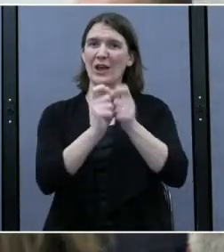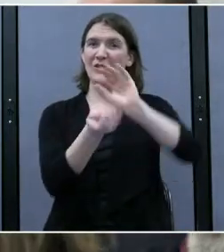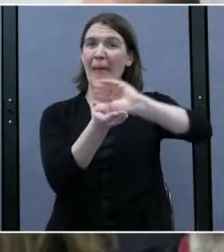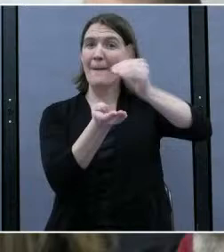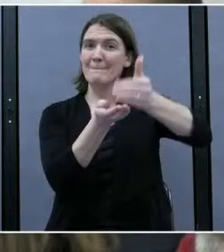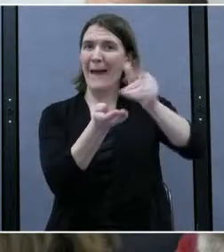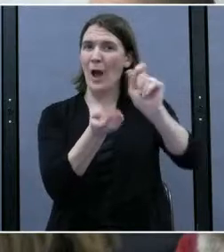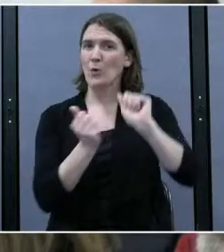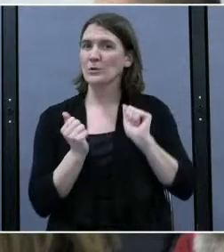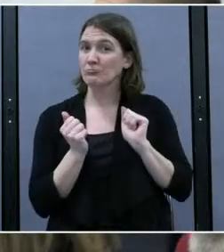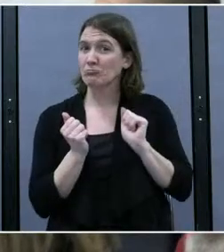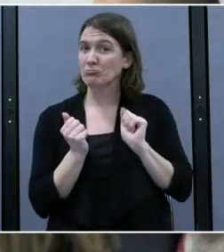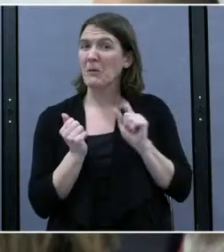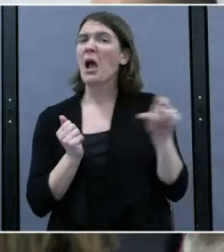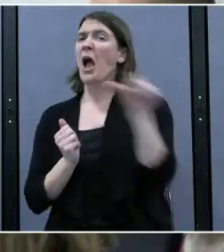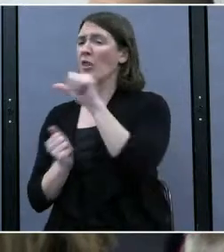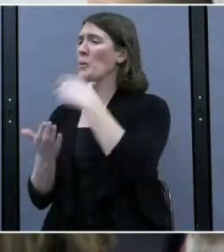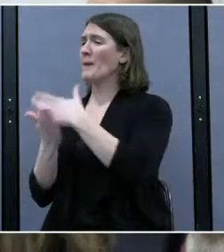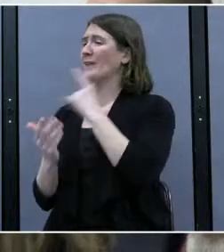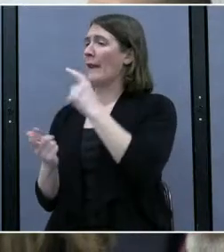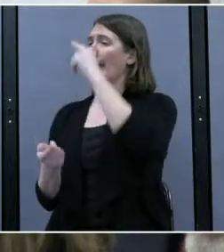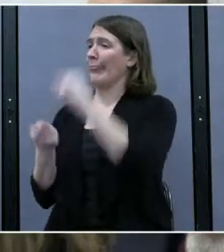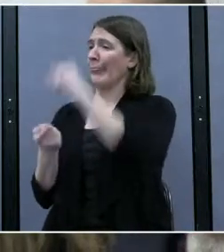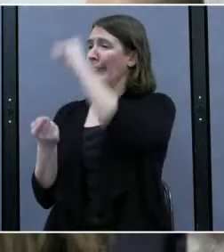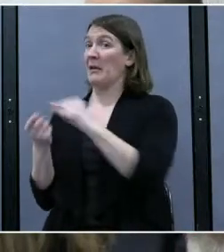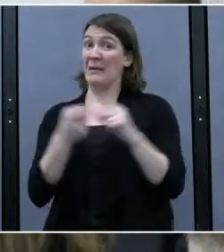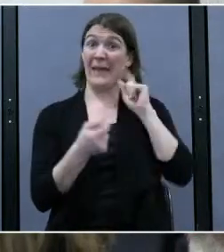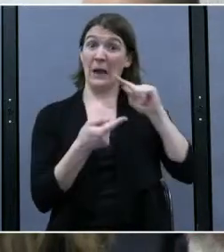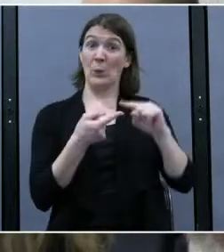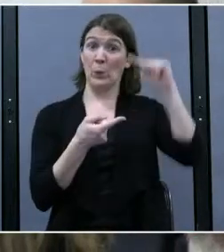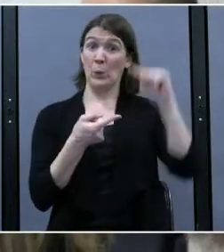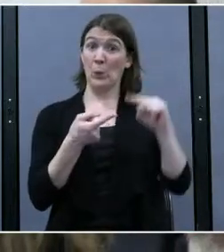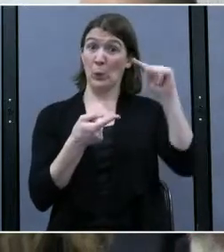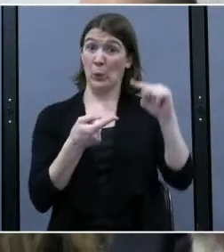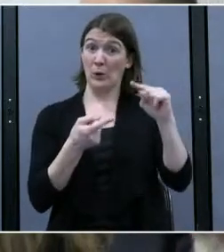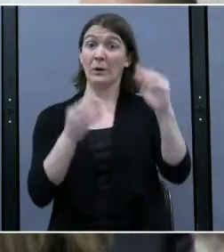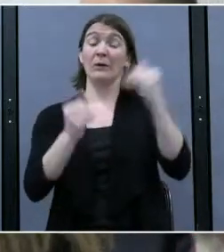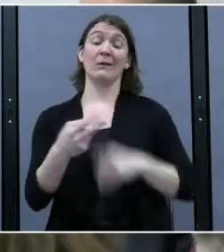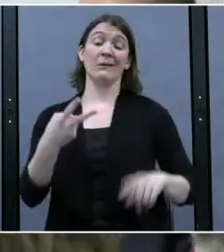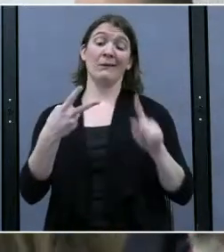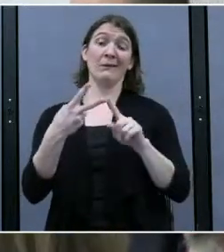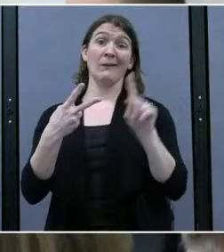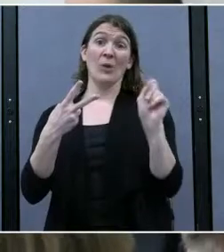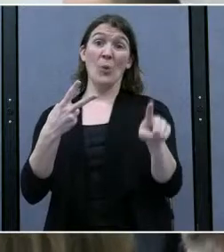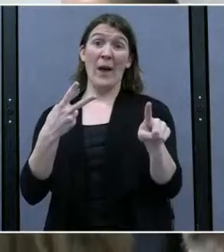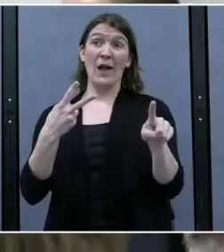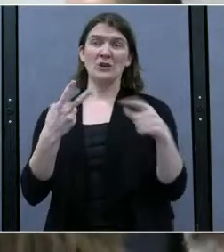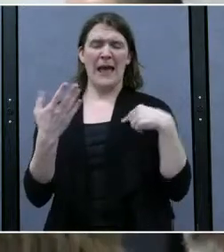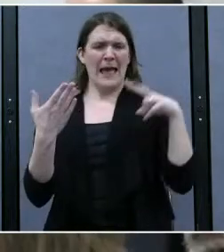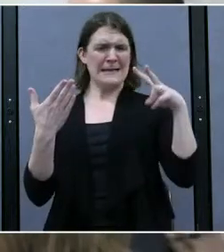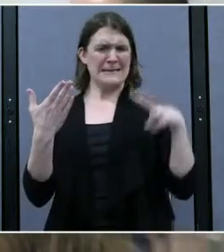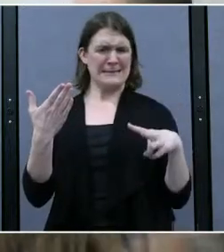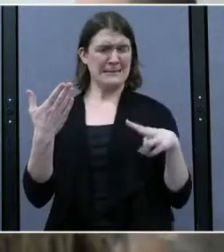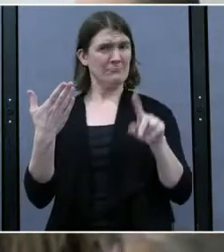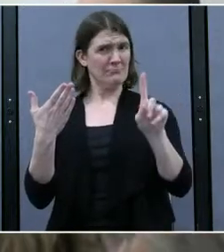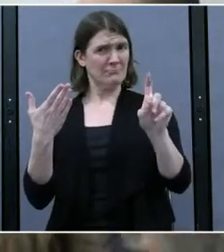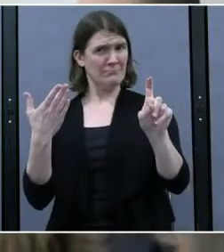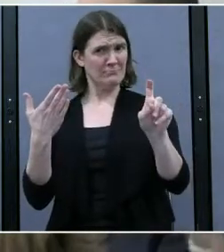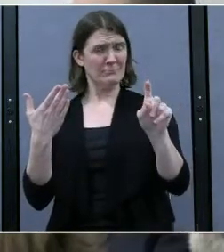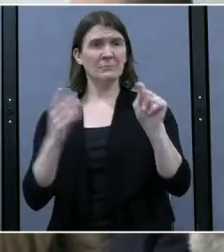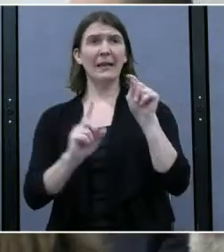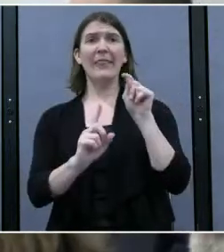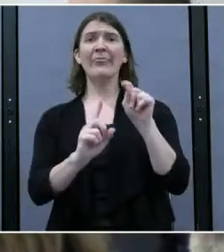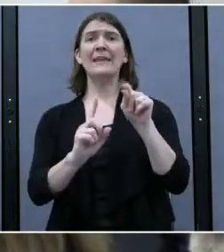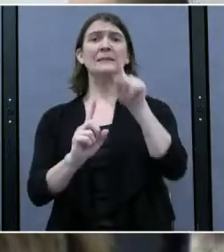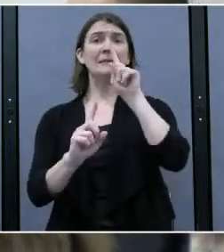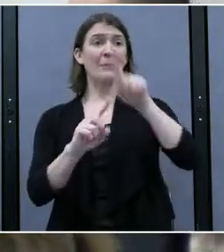this article like we can for the budget? And the second part is, I'm just trying to make sure I understand that this isn't about